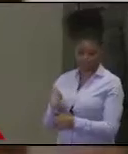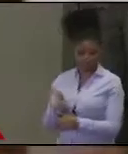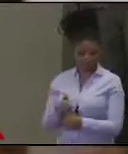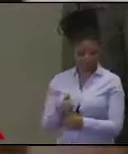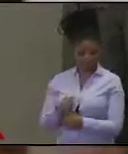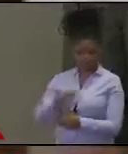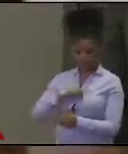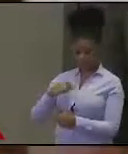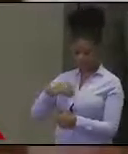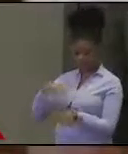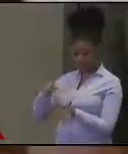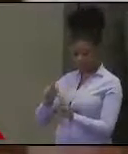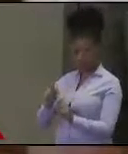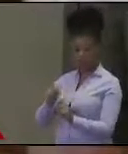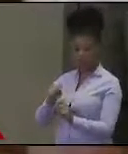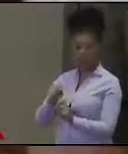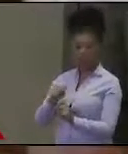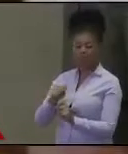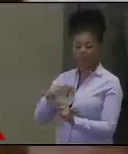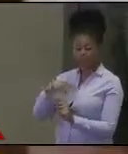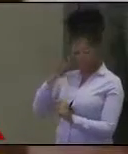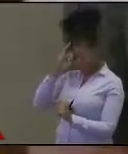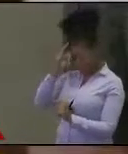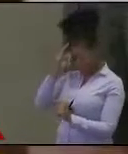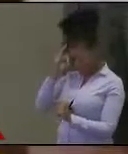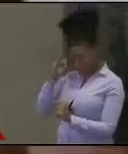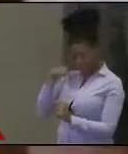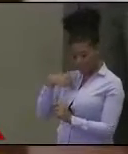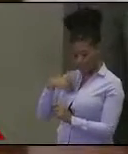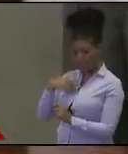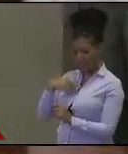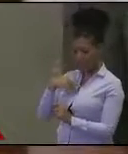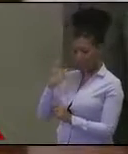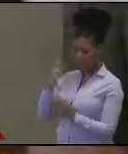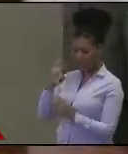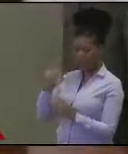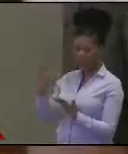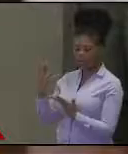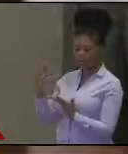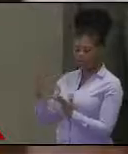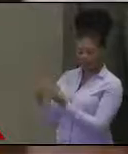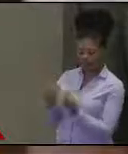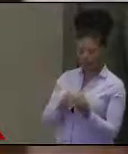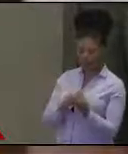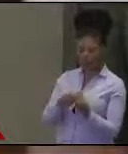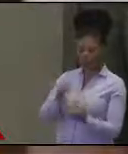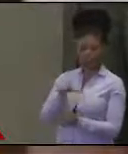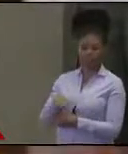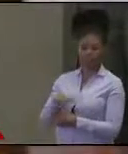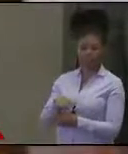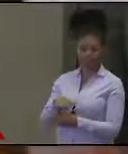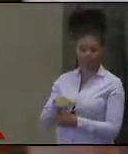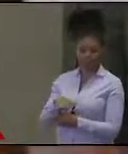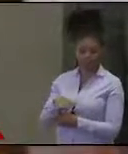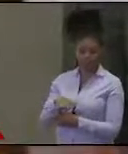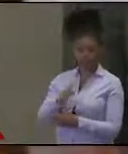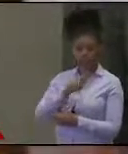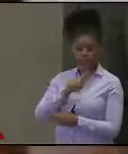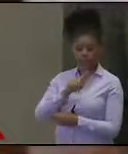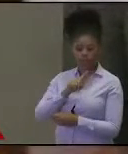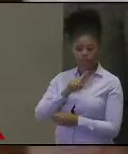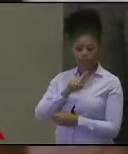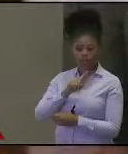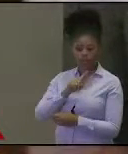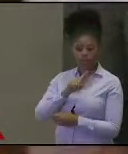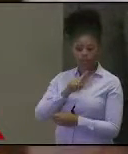ndibona ngasekapa kaloku ndiwanikwe phaa amapolisa babefama andiwazisanga kule ndawo ndiwazise kuyo. You see, but I'm saying this